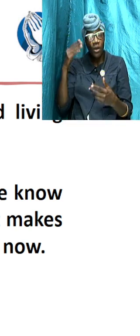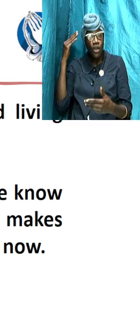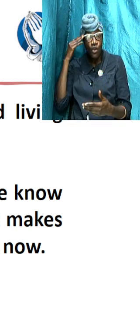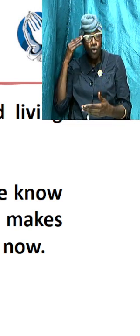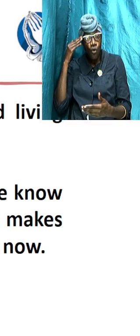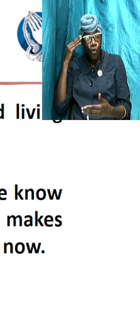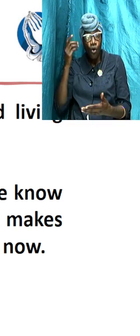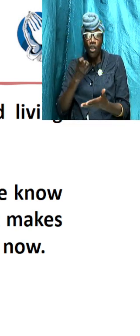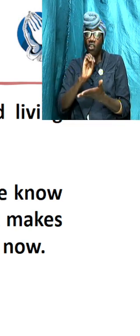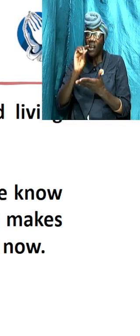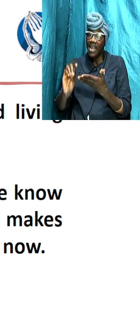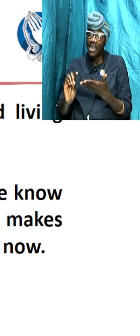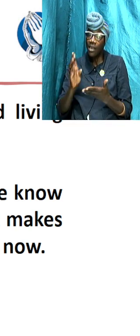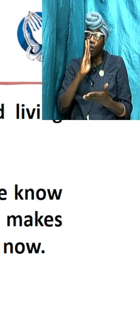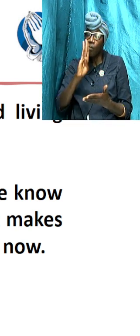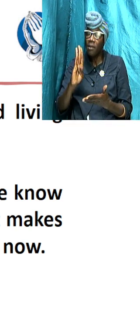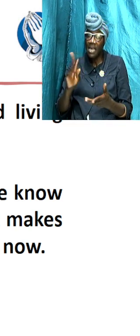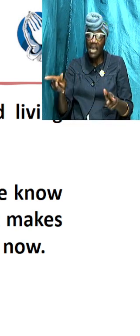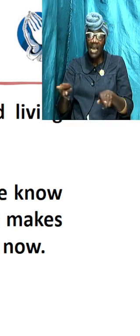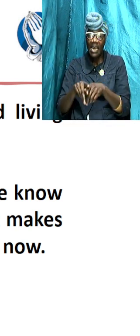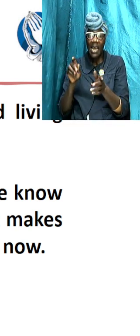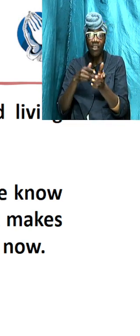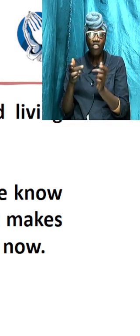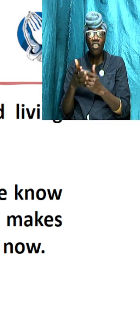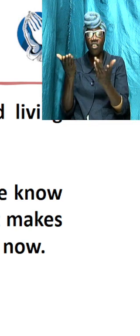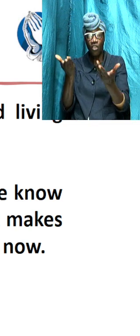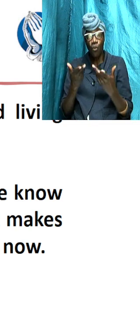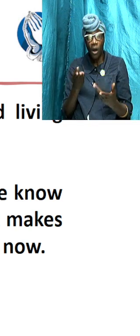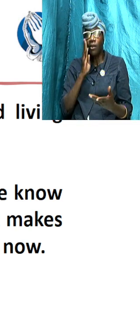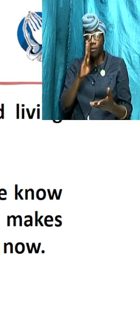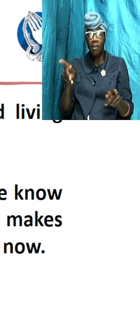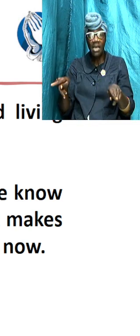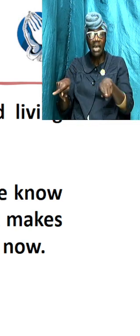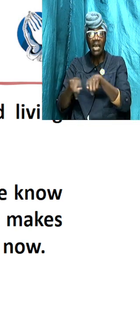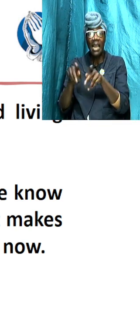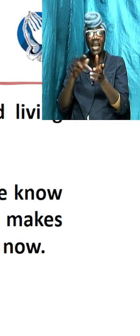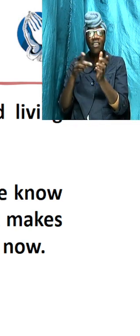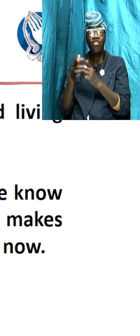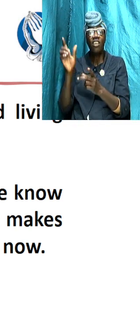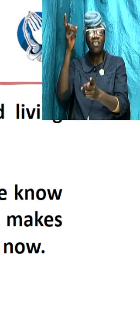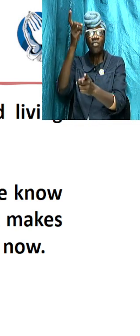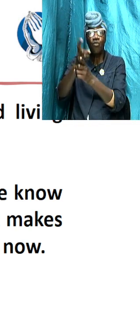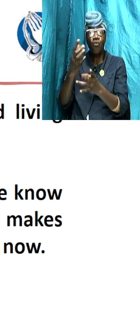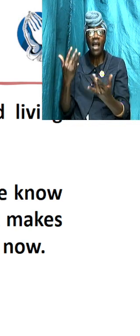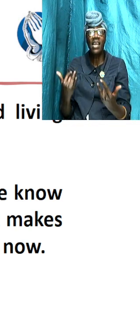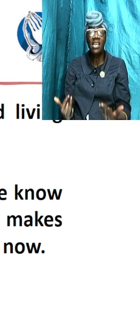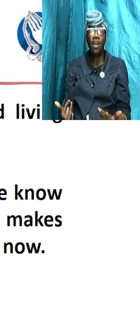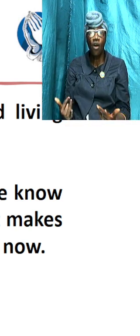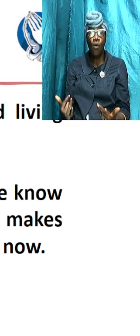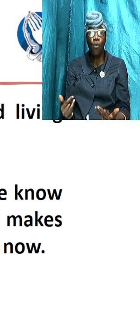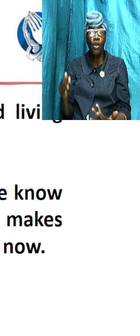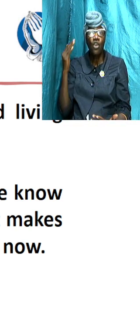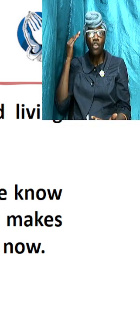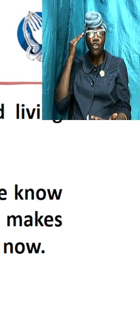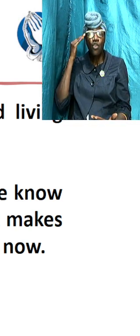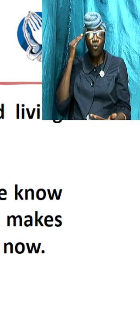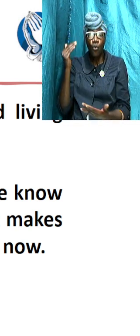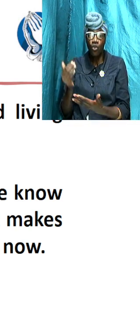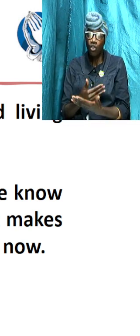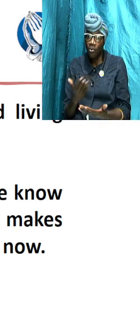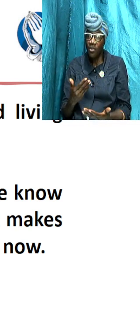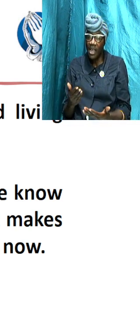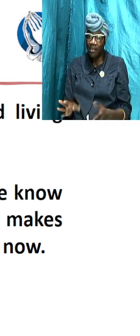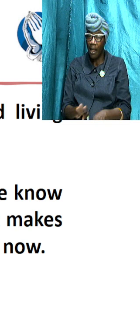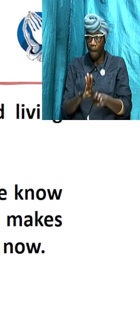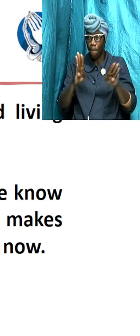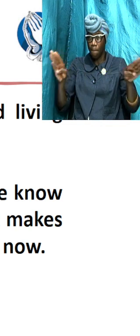is to be more like Jesus, it makes us want to be more like Jesus right now. In other words, because we know that some things, some magnificent things are